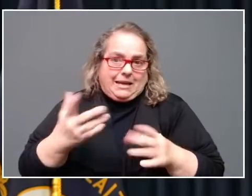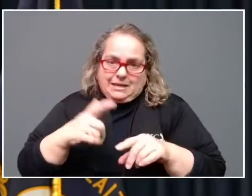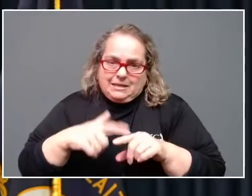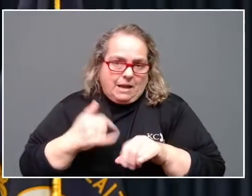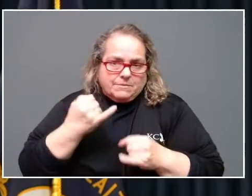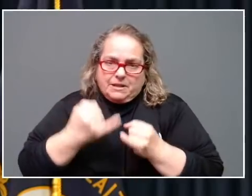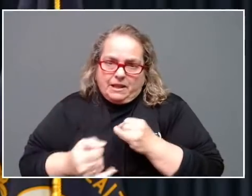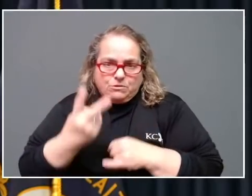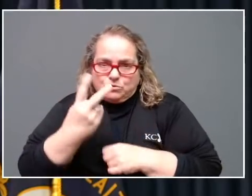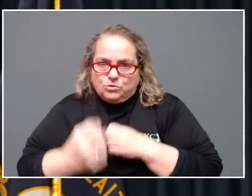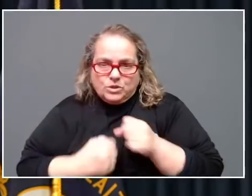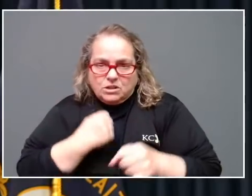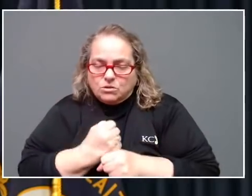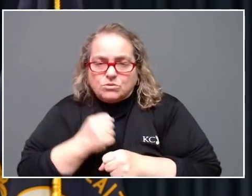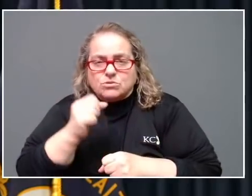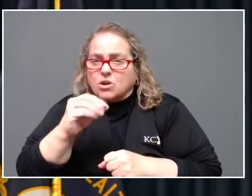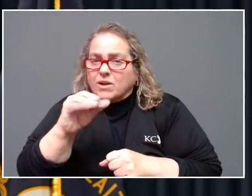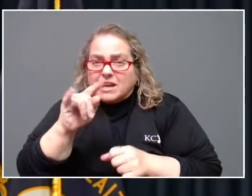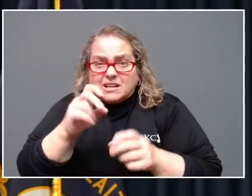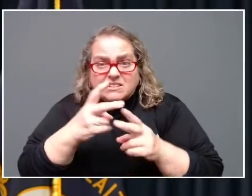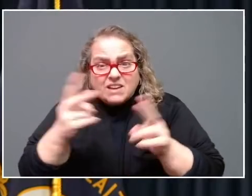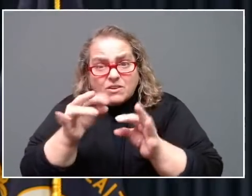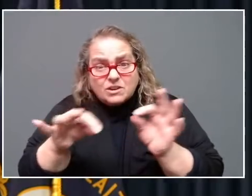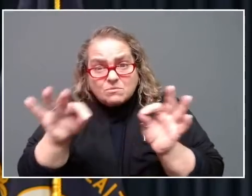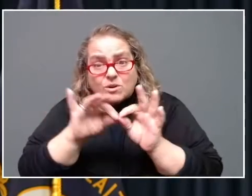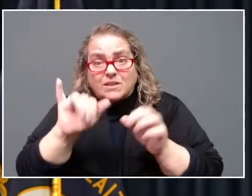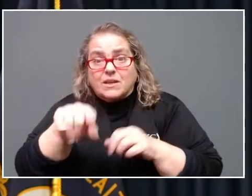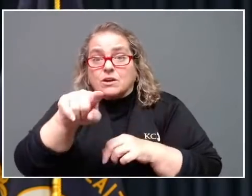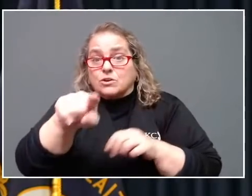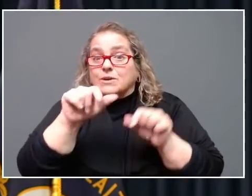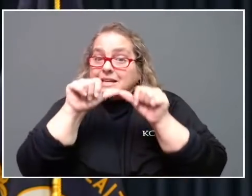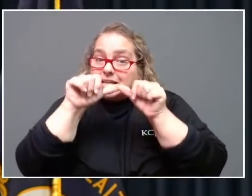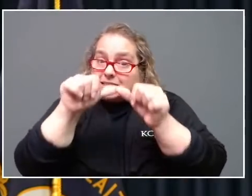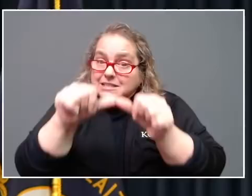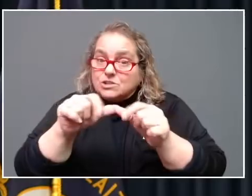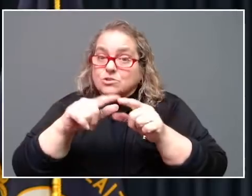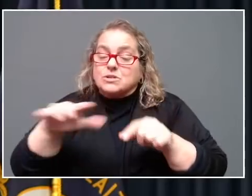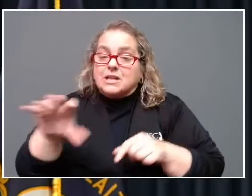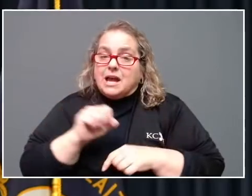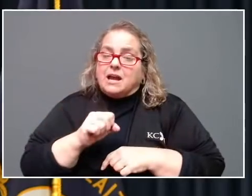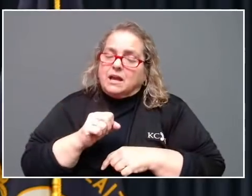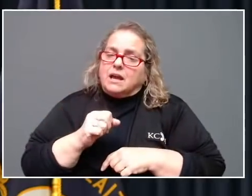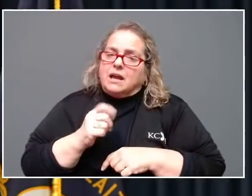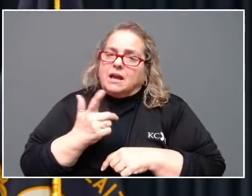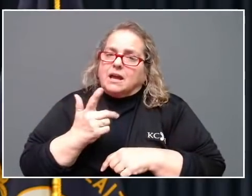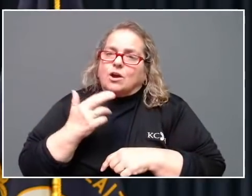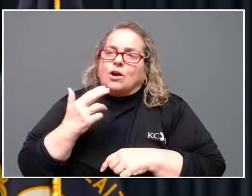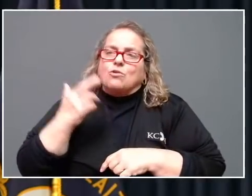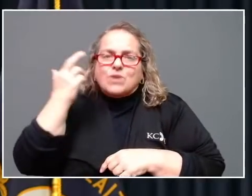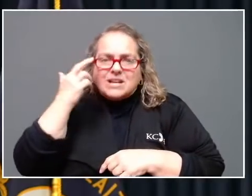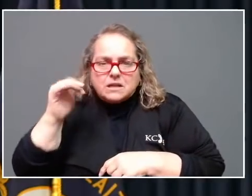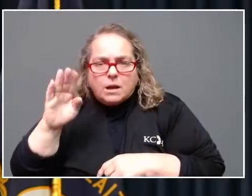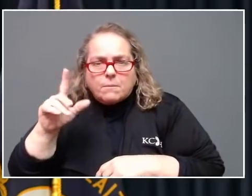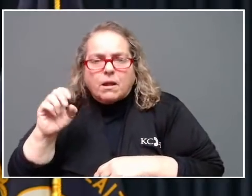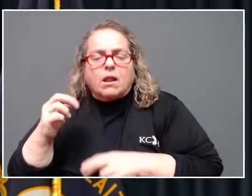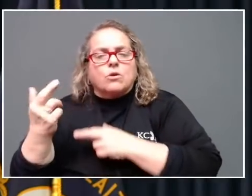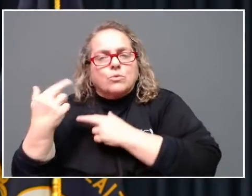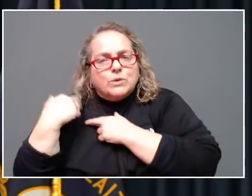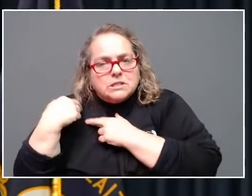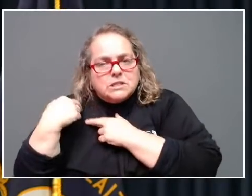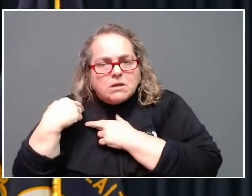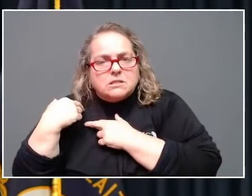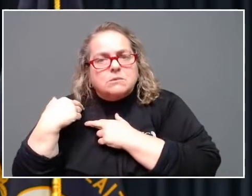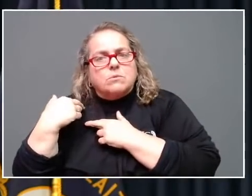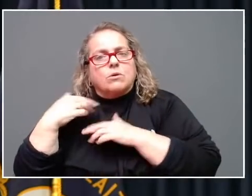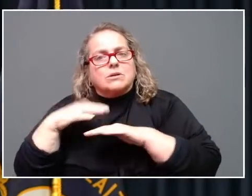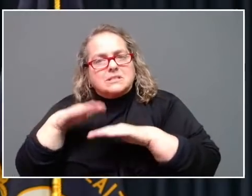really, really imperative that we continue to take reasonable and responsible steps to try to minimize the risk that it gets worse, so